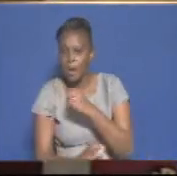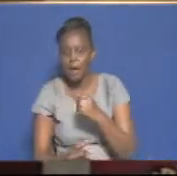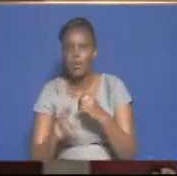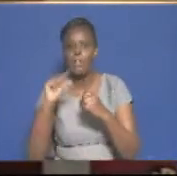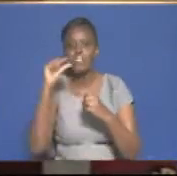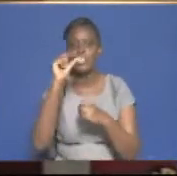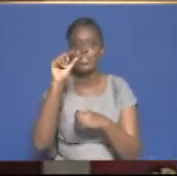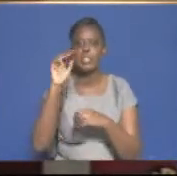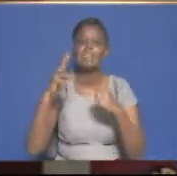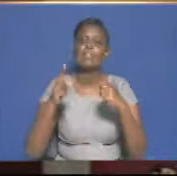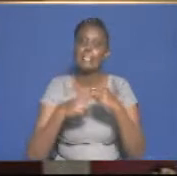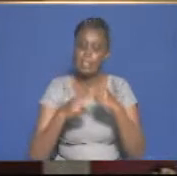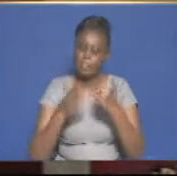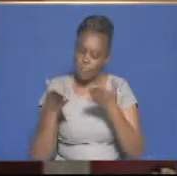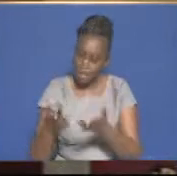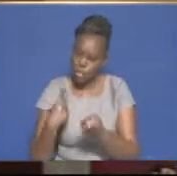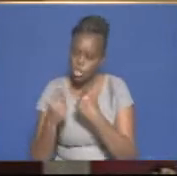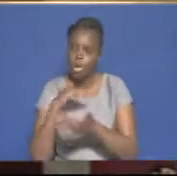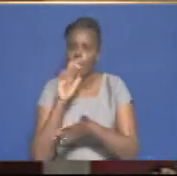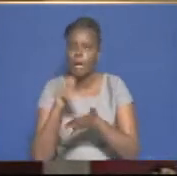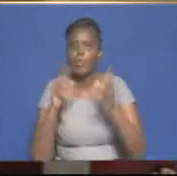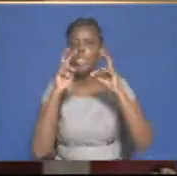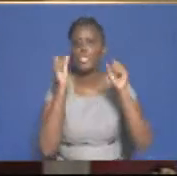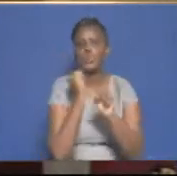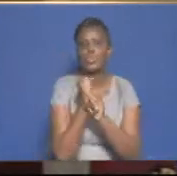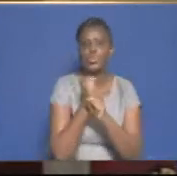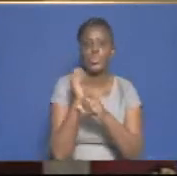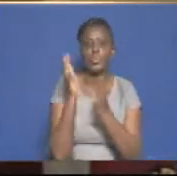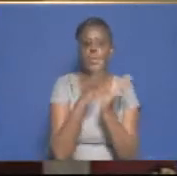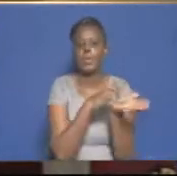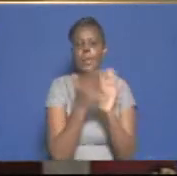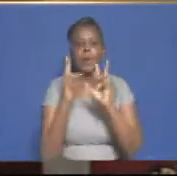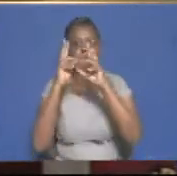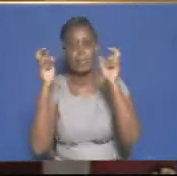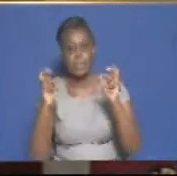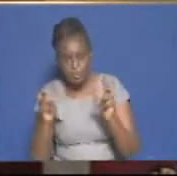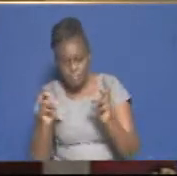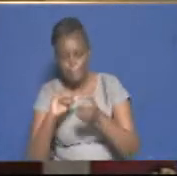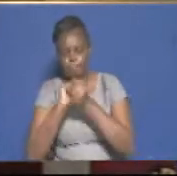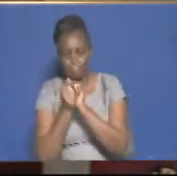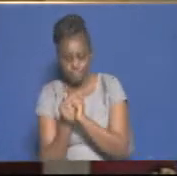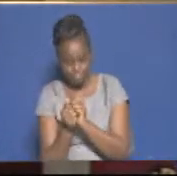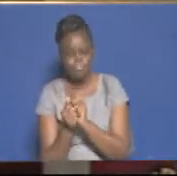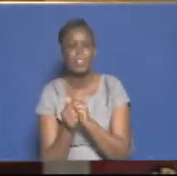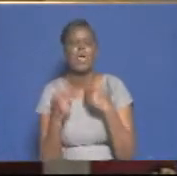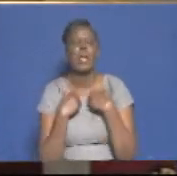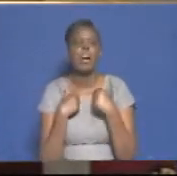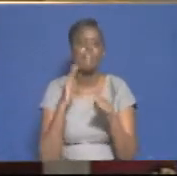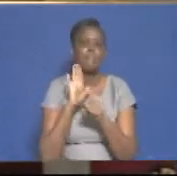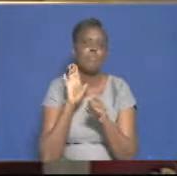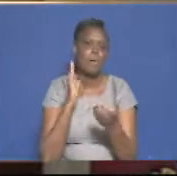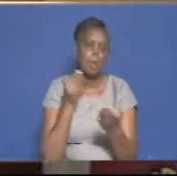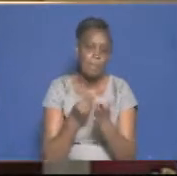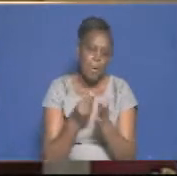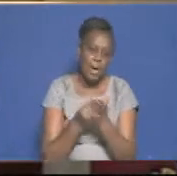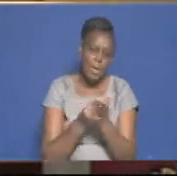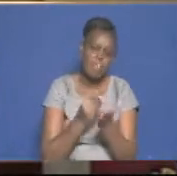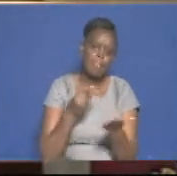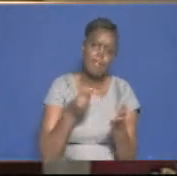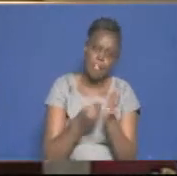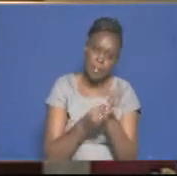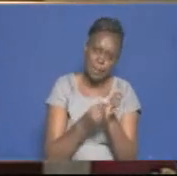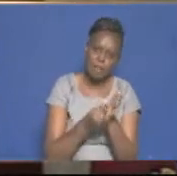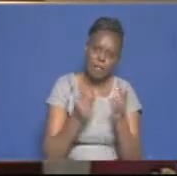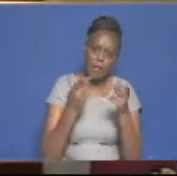G7 are currently talking about issues to do with climate change, issues to do with education. We have a lot of money that we are financing, Mr. Speaker. The